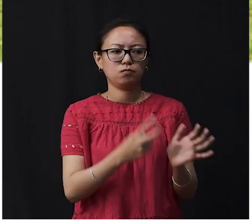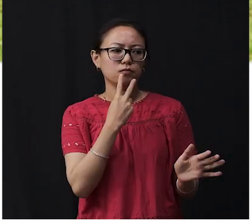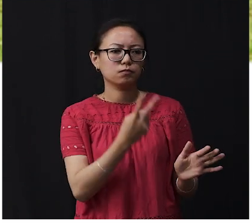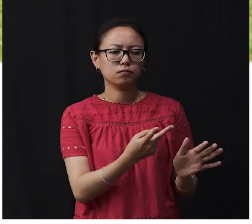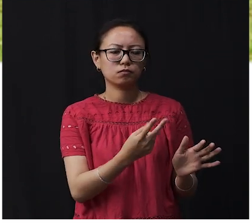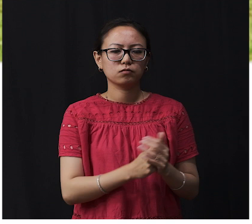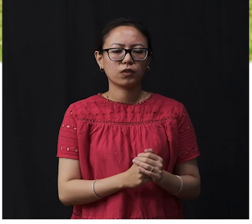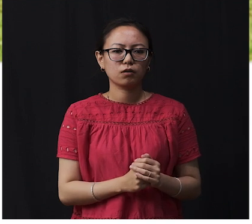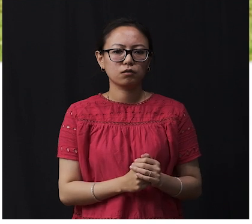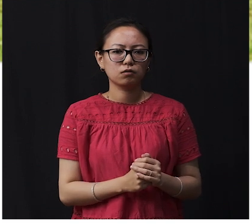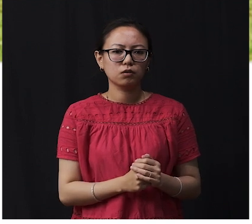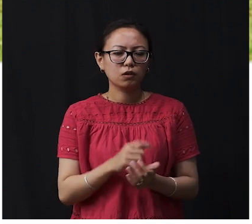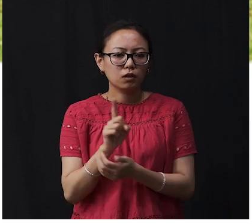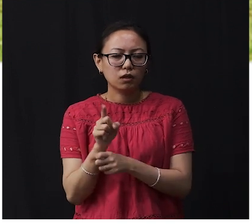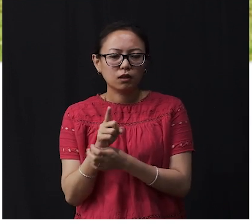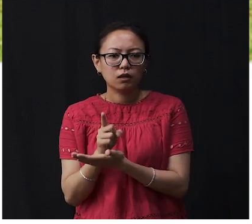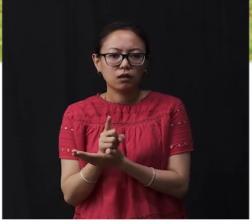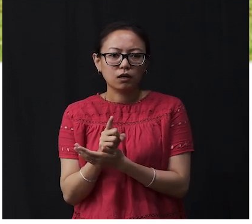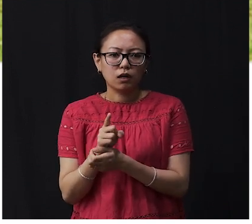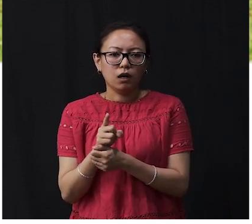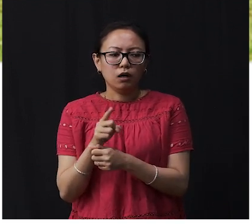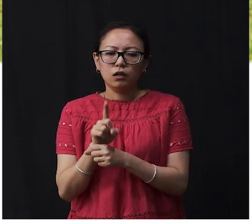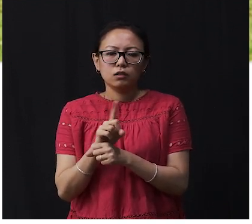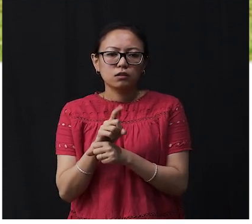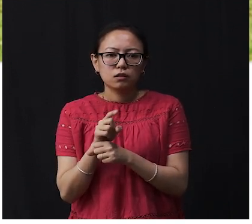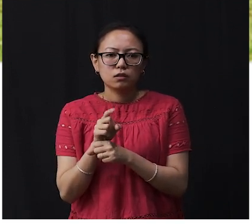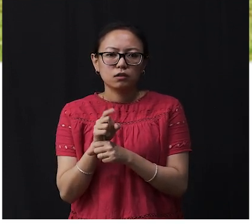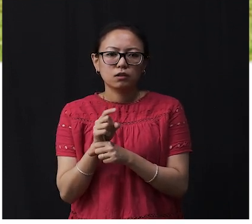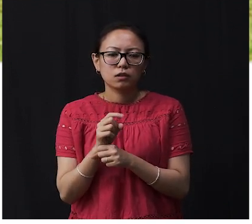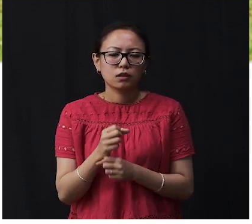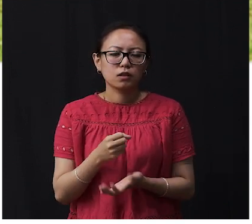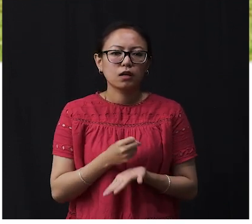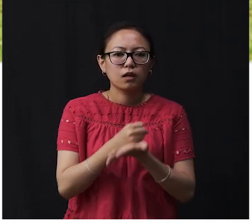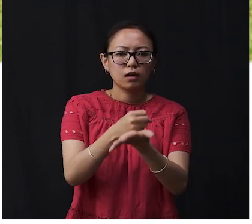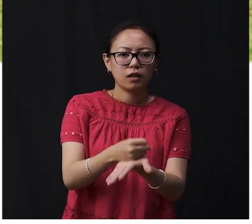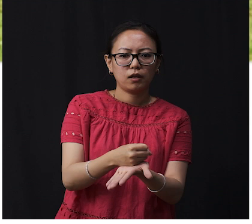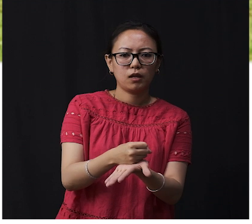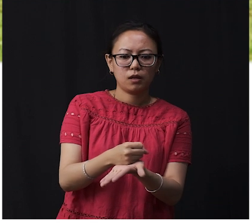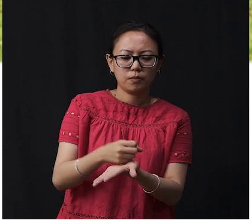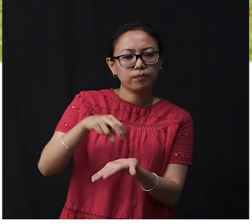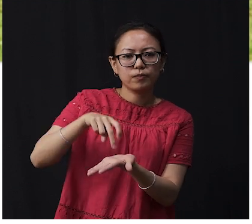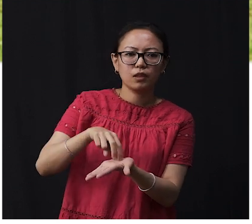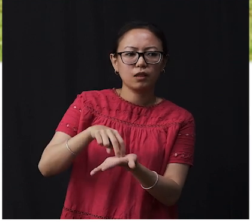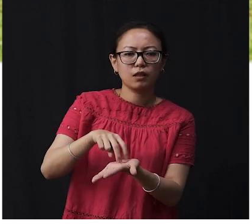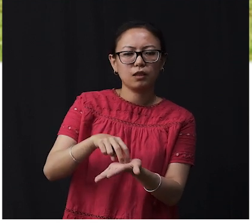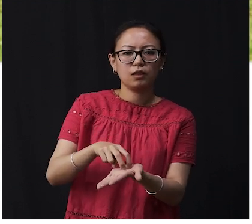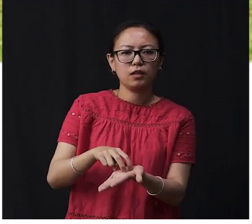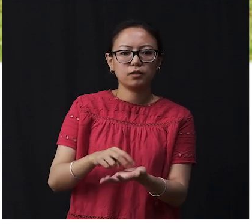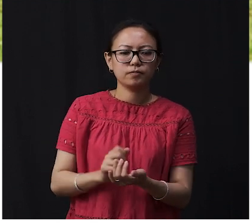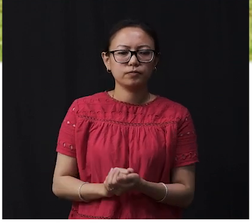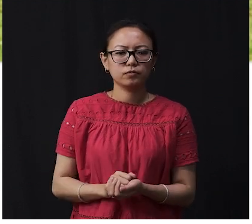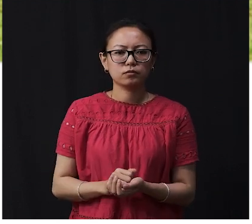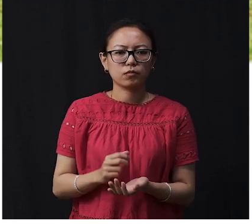tail that is helping this kangaroo to jump? See its foot, it is not even on the ground. It is using